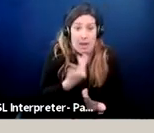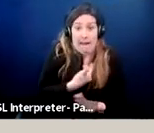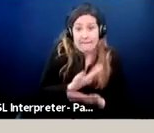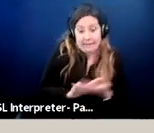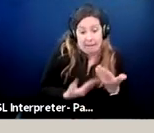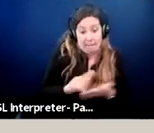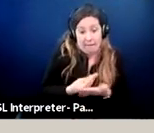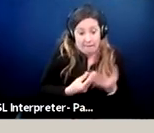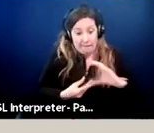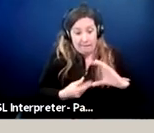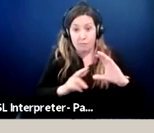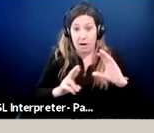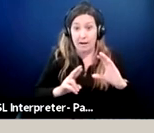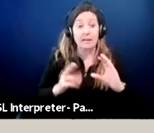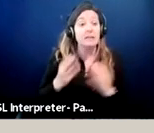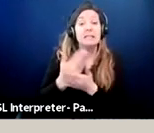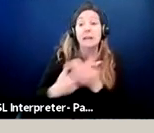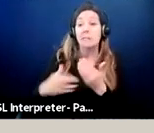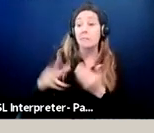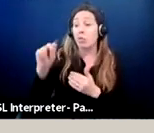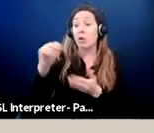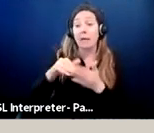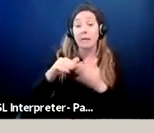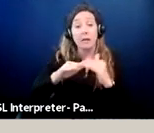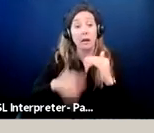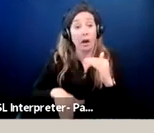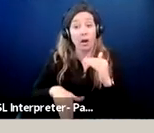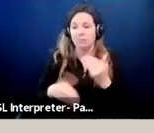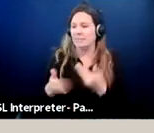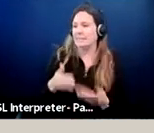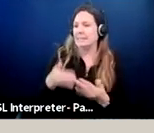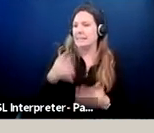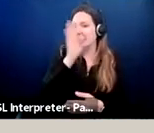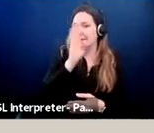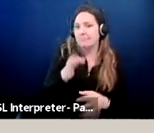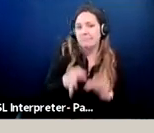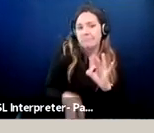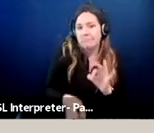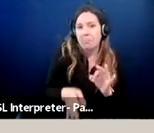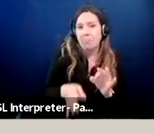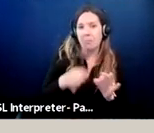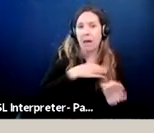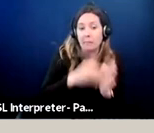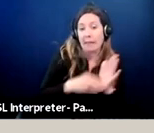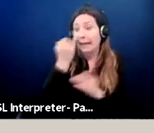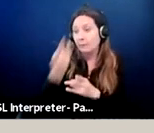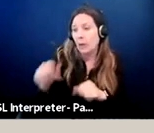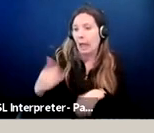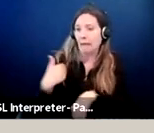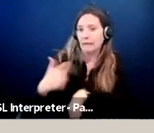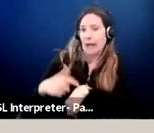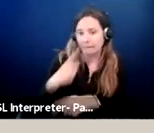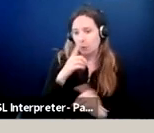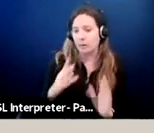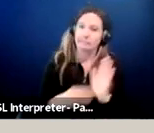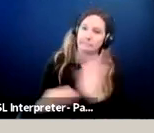under $30,000, that the applications are pretty straightforward to do, as long as you've got the time to do that. And then events. The government has become a bit